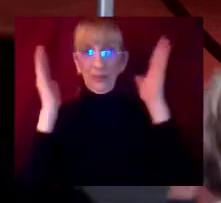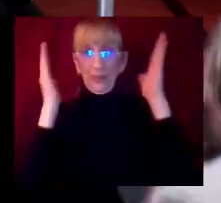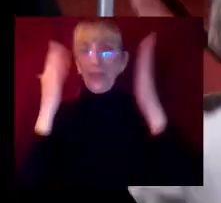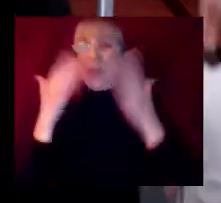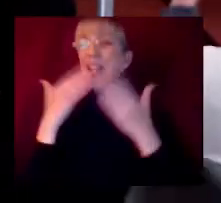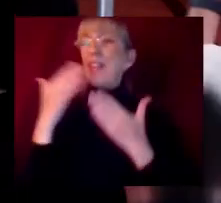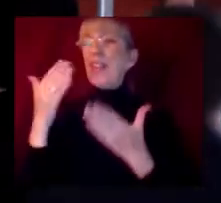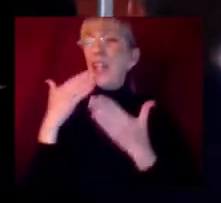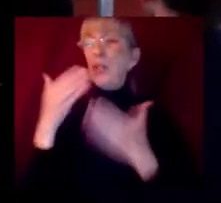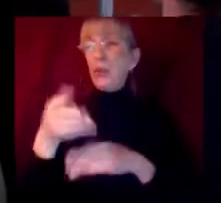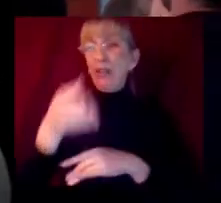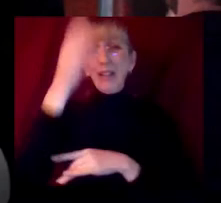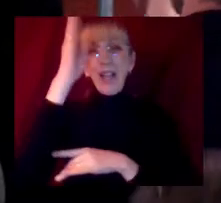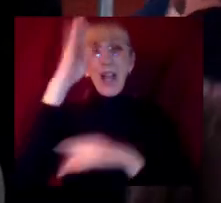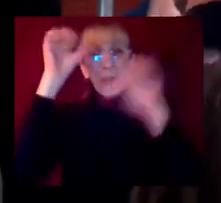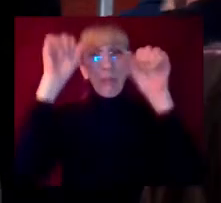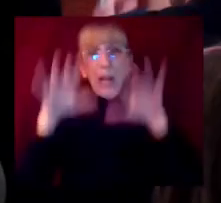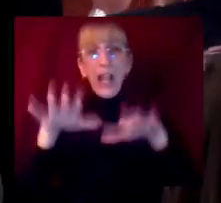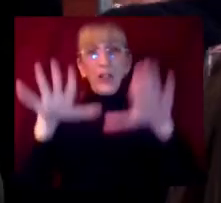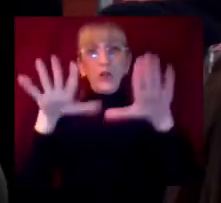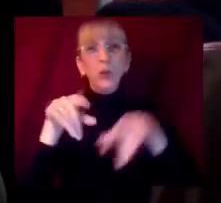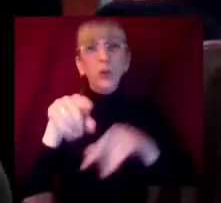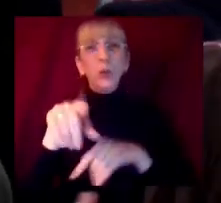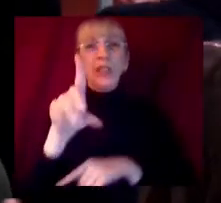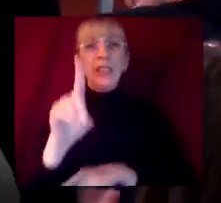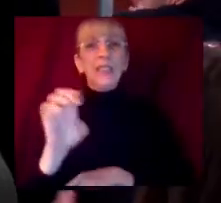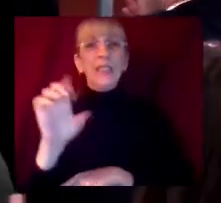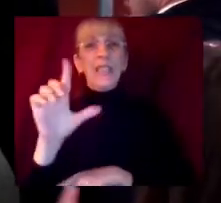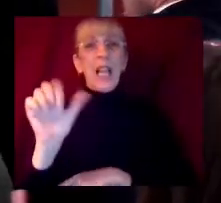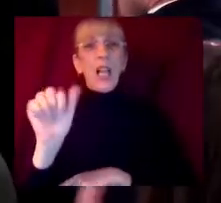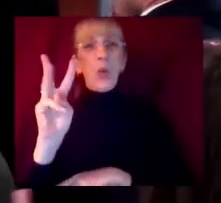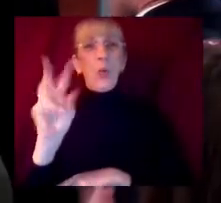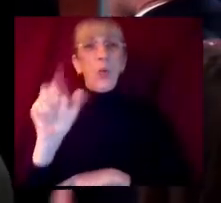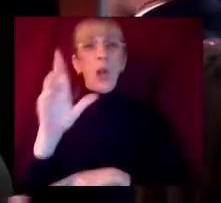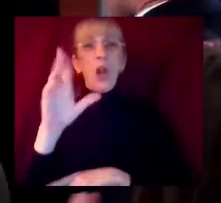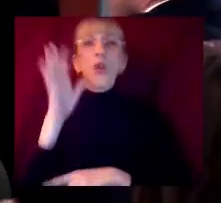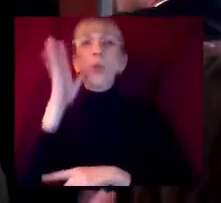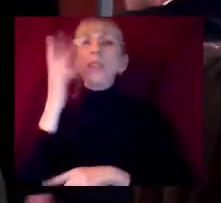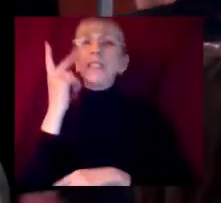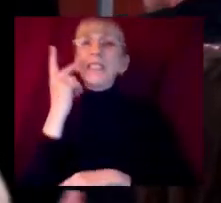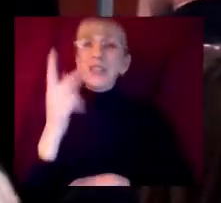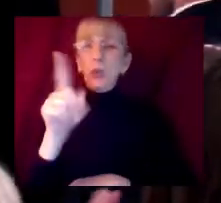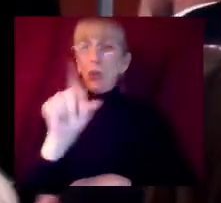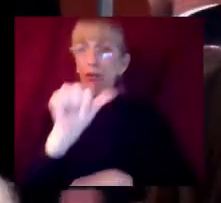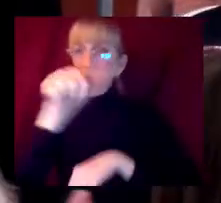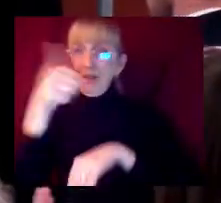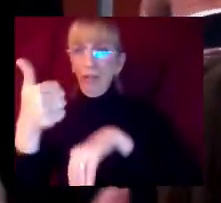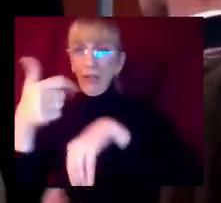God bless you, Delaware. I will see you another time. Thank you.